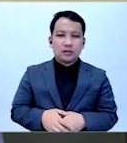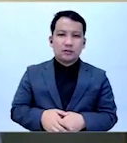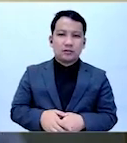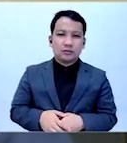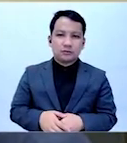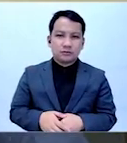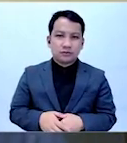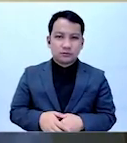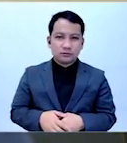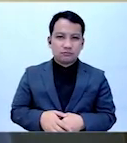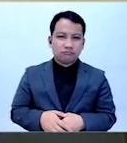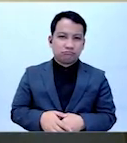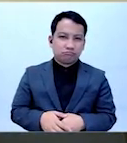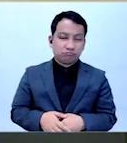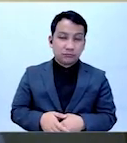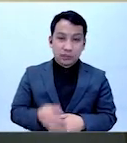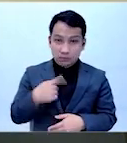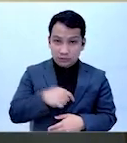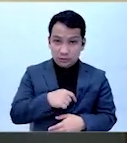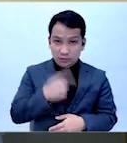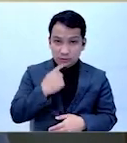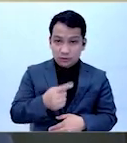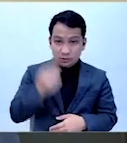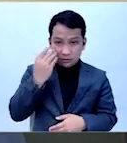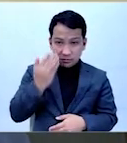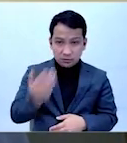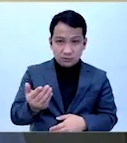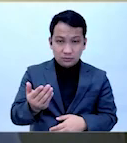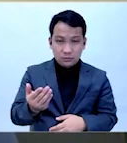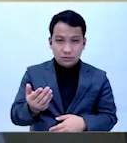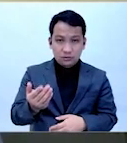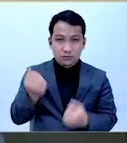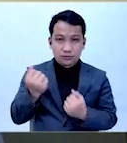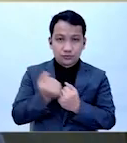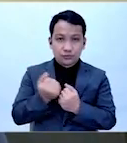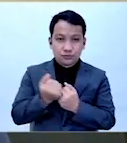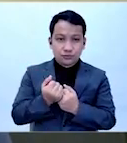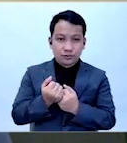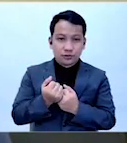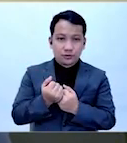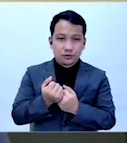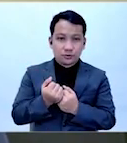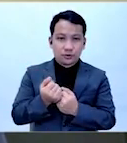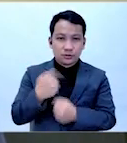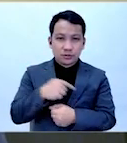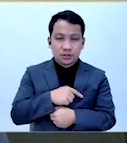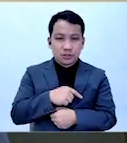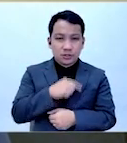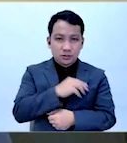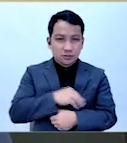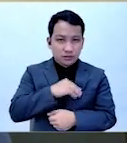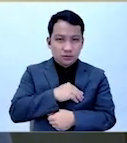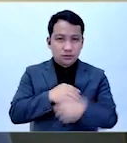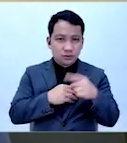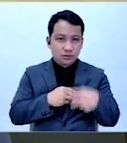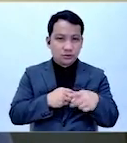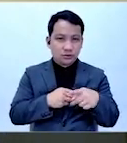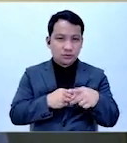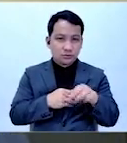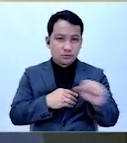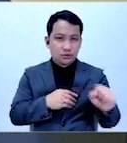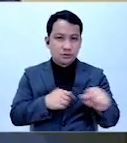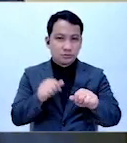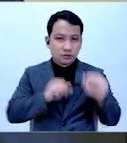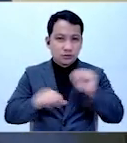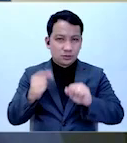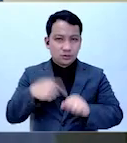but as what we have said, the support to the RORE mission of the AFP is a routine activity for us.